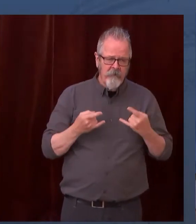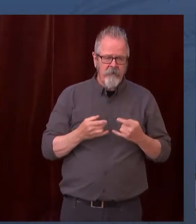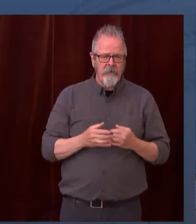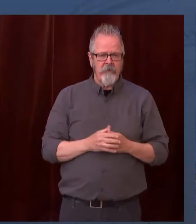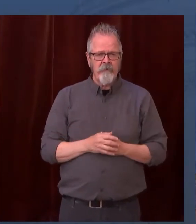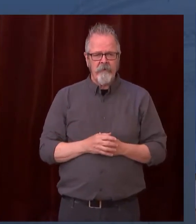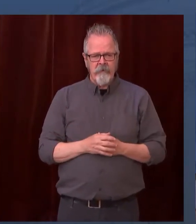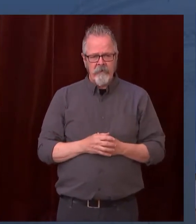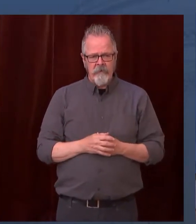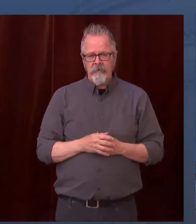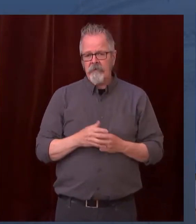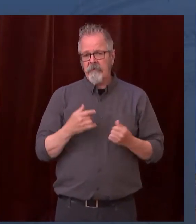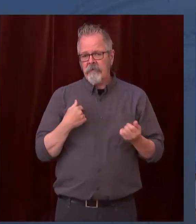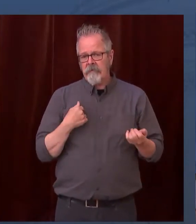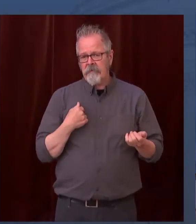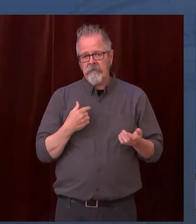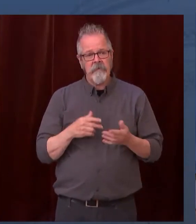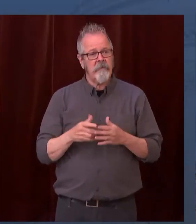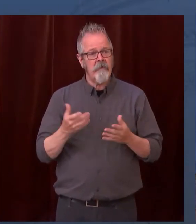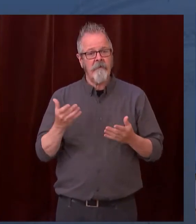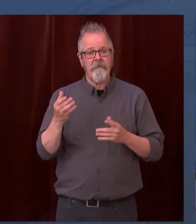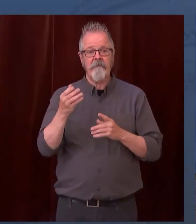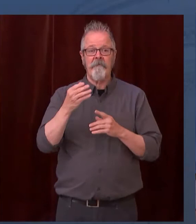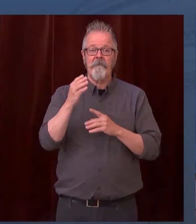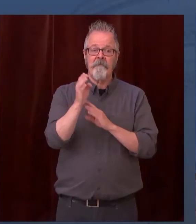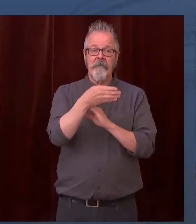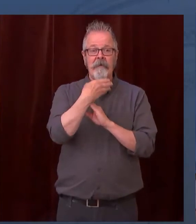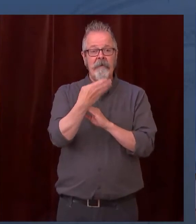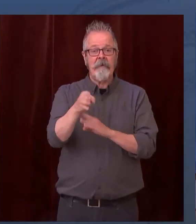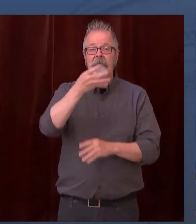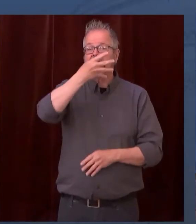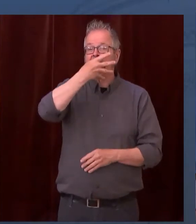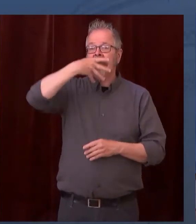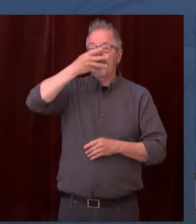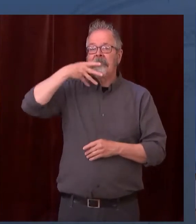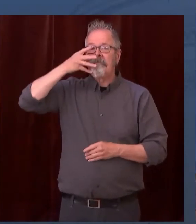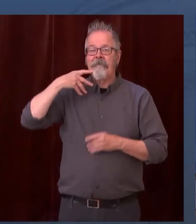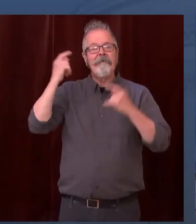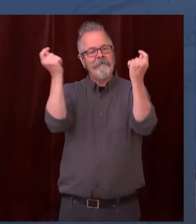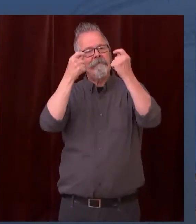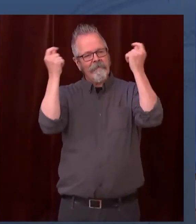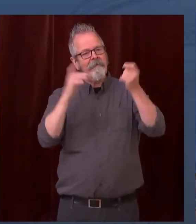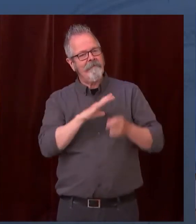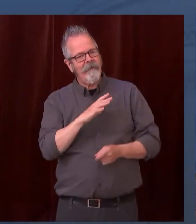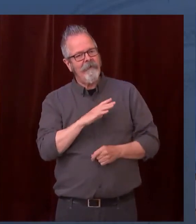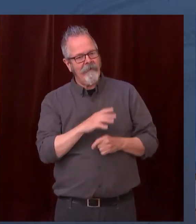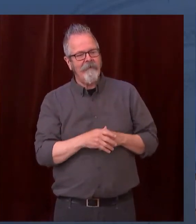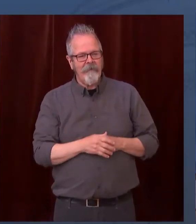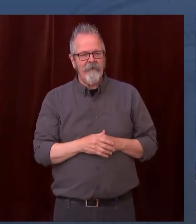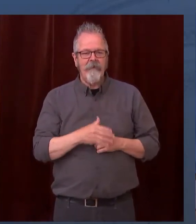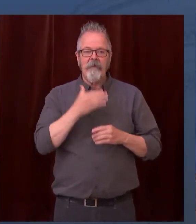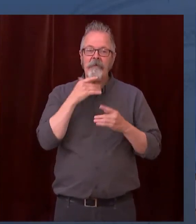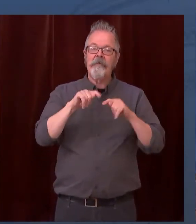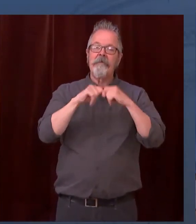it, or maybe your favorite team, or whatever is your taste.